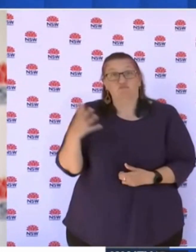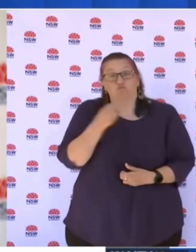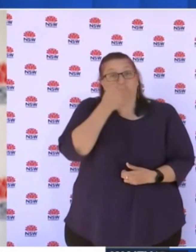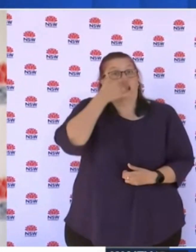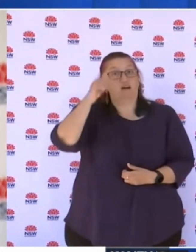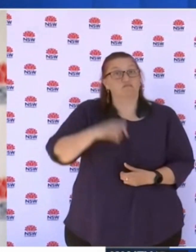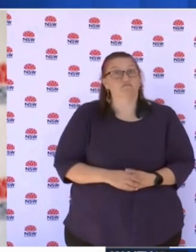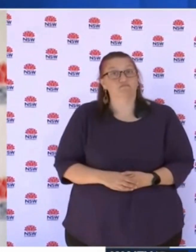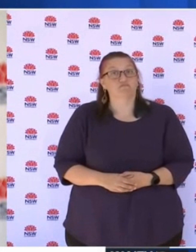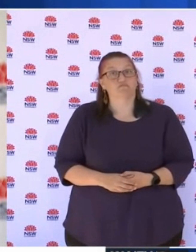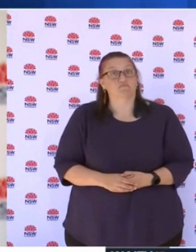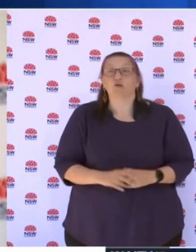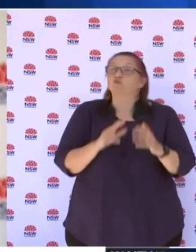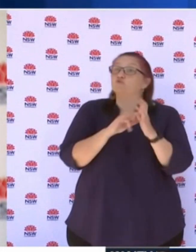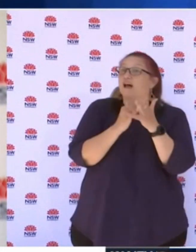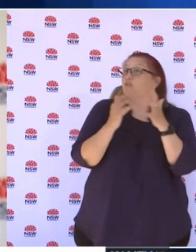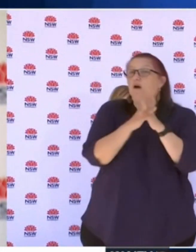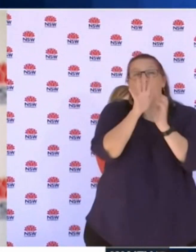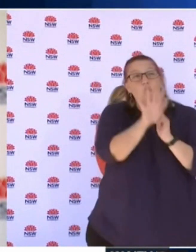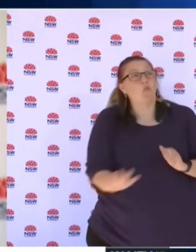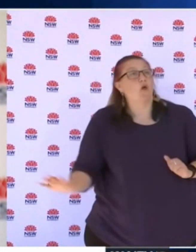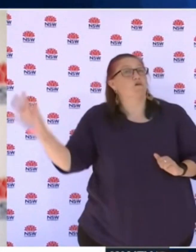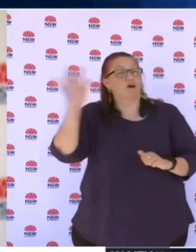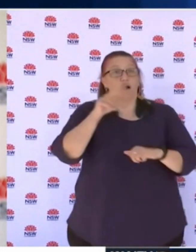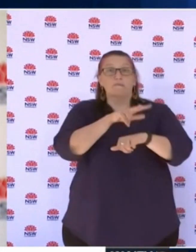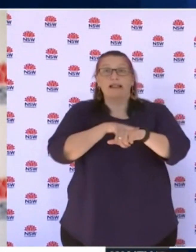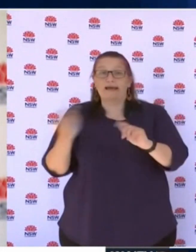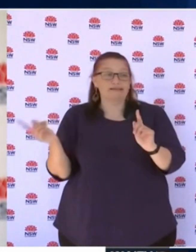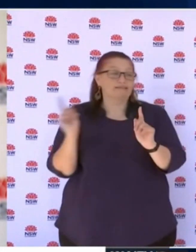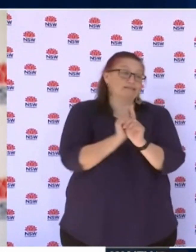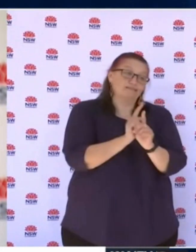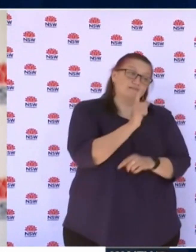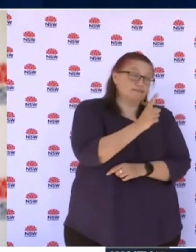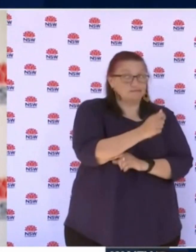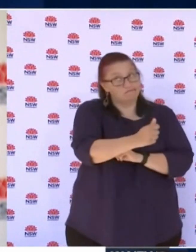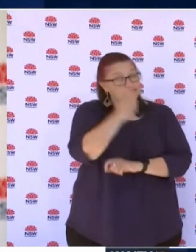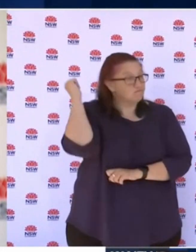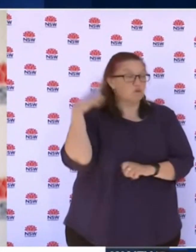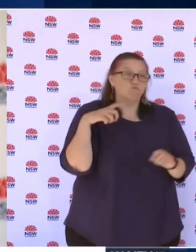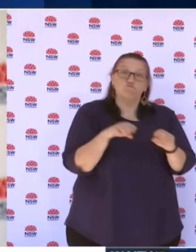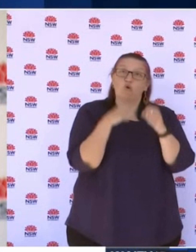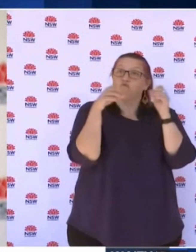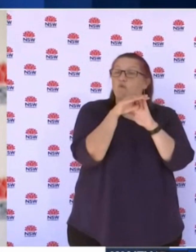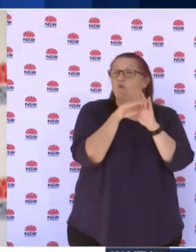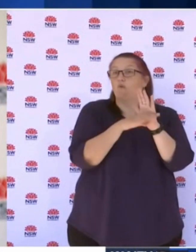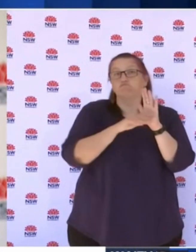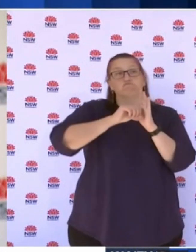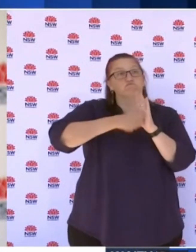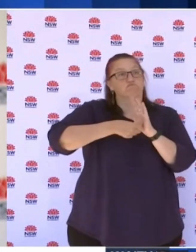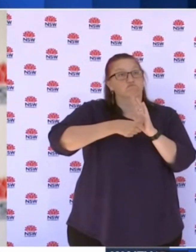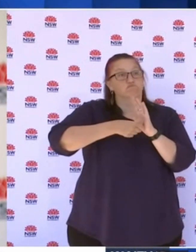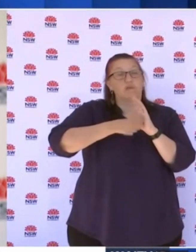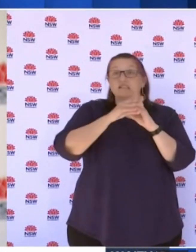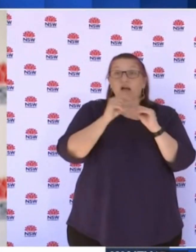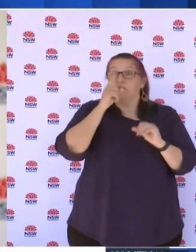have seen police having to take action against people for breaching public health orders, whether that's in some of the most rural and remote parts of